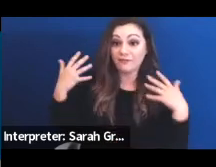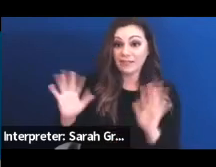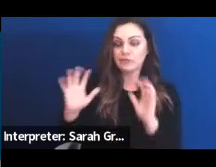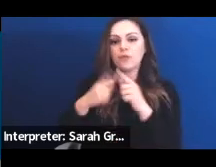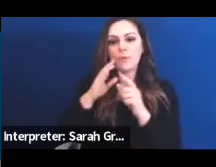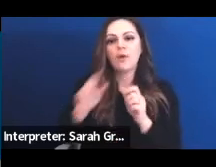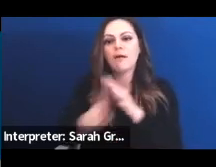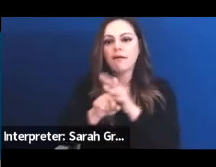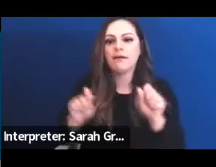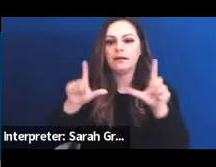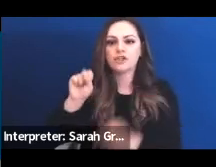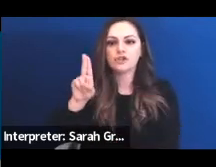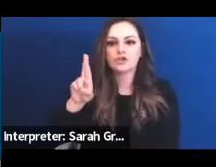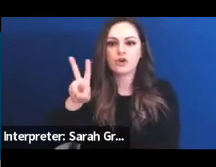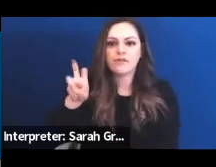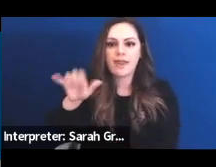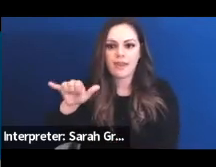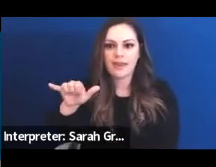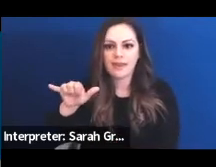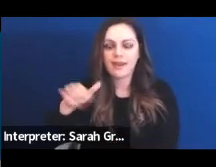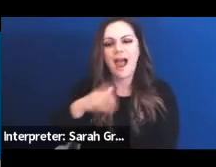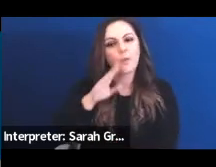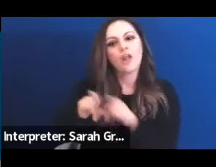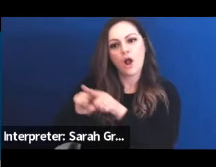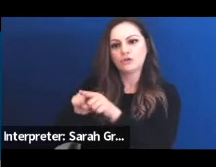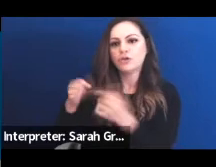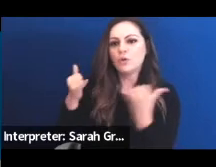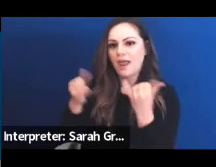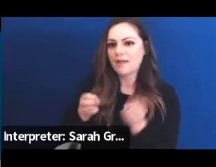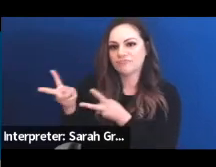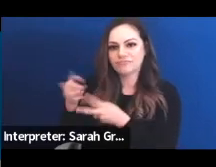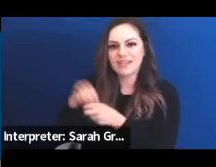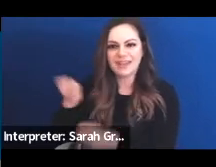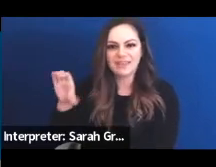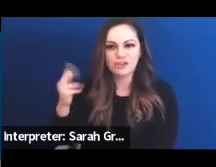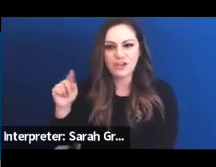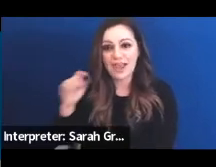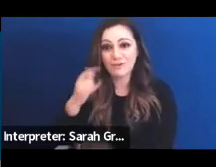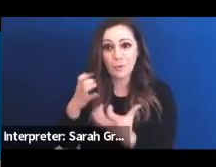event. I'll also drop it in the chat now in case you'd like to get started early.